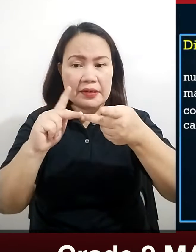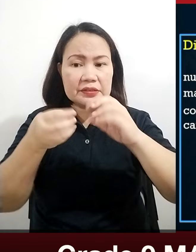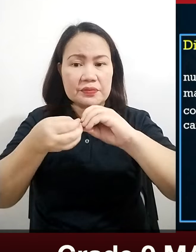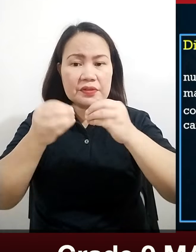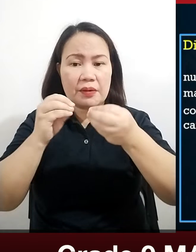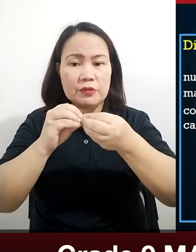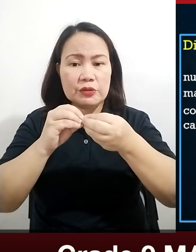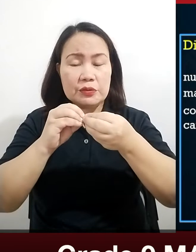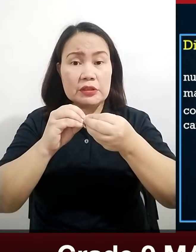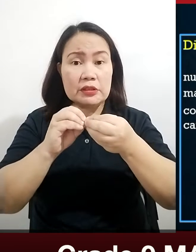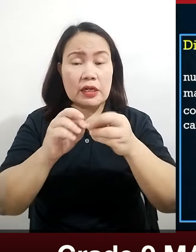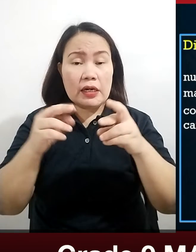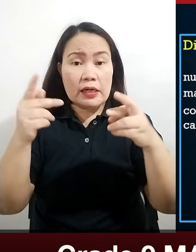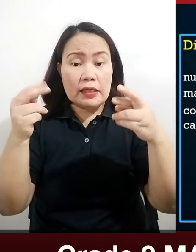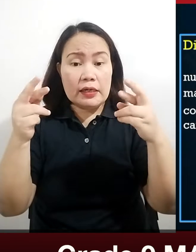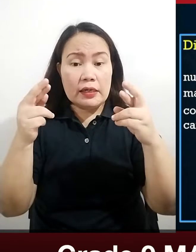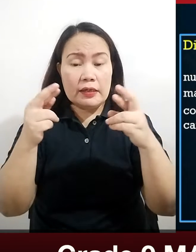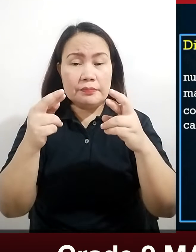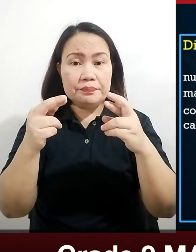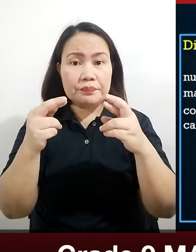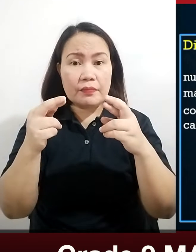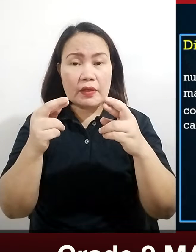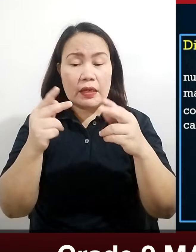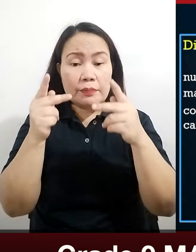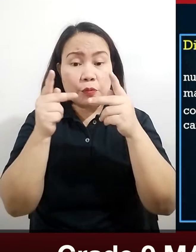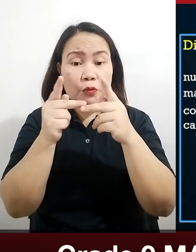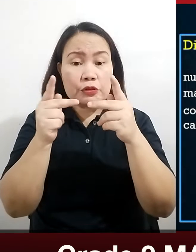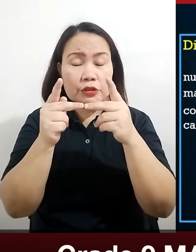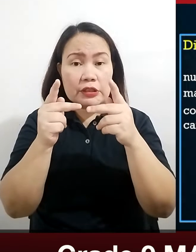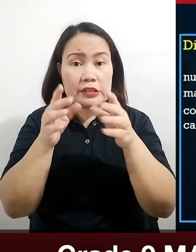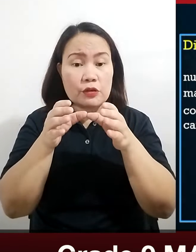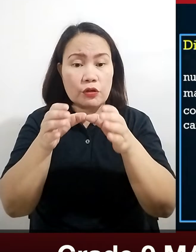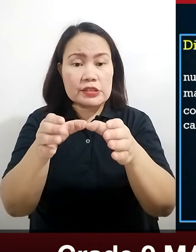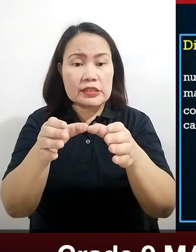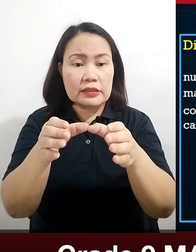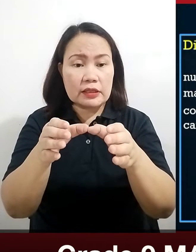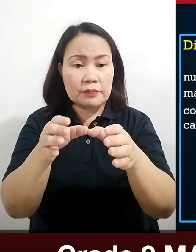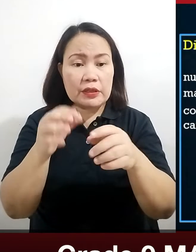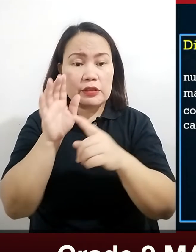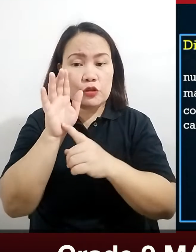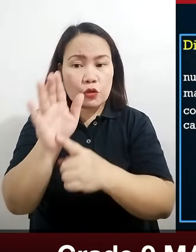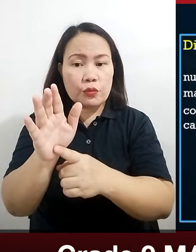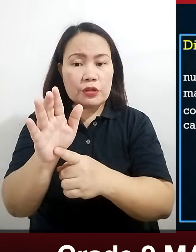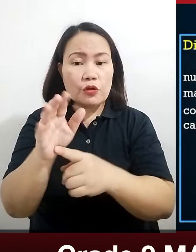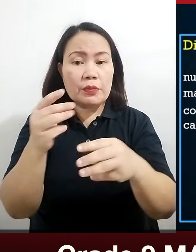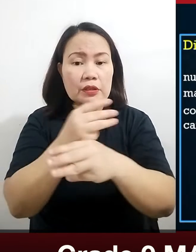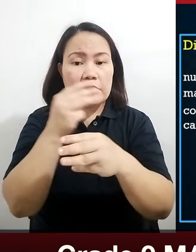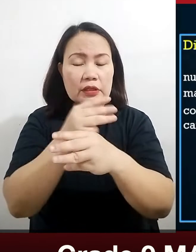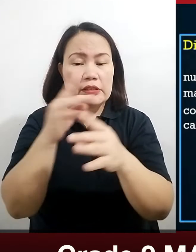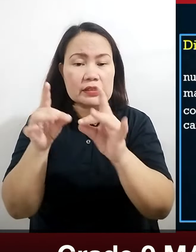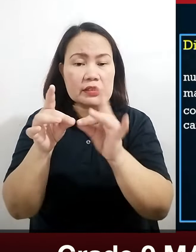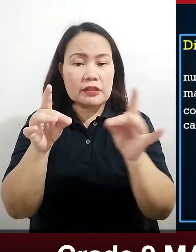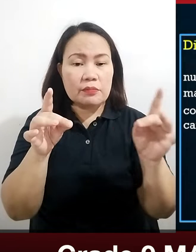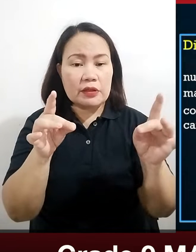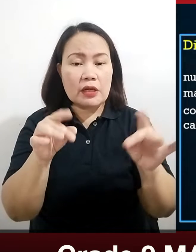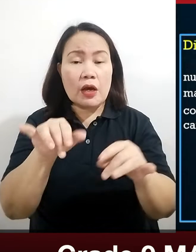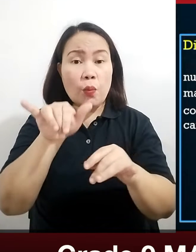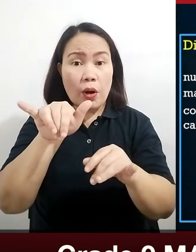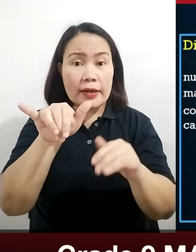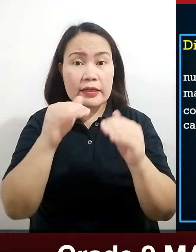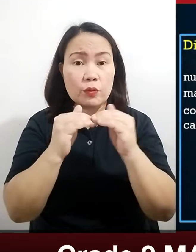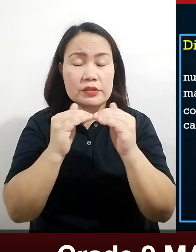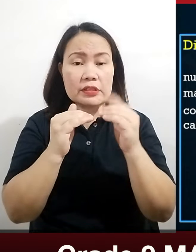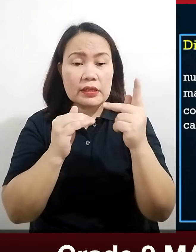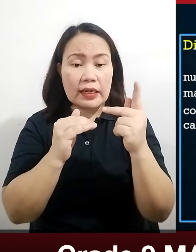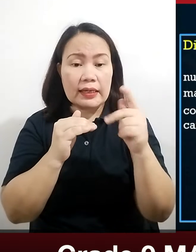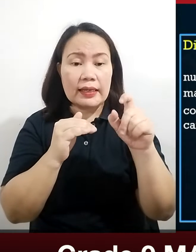is constant. This can be expressed into mathematical statement or equation as y is equal to kx, where k is equal